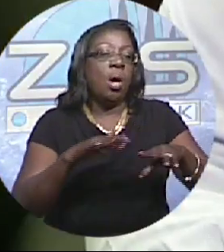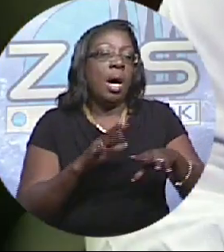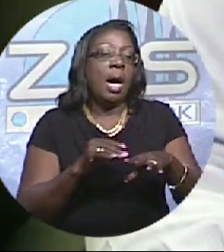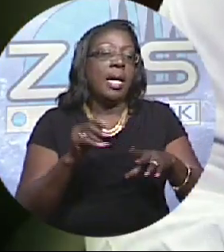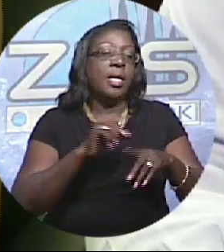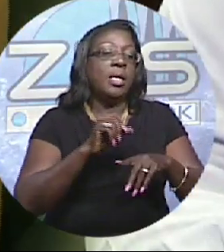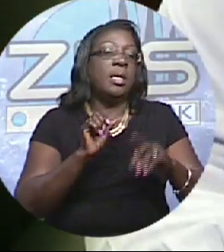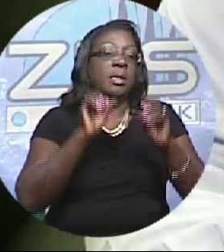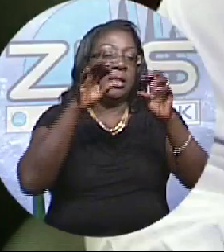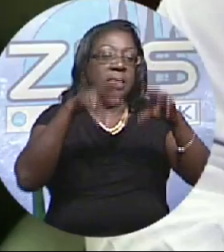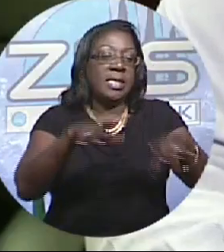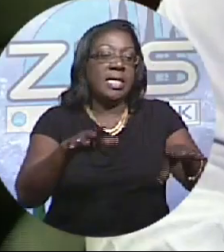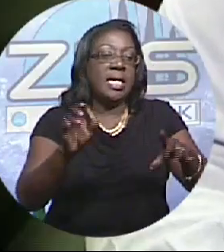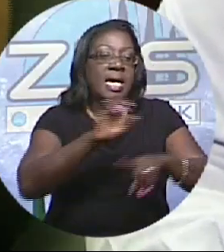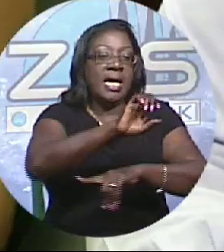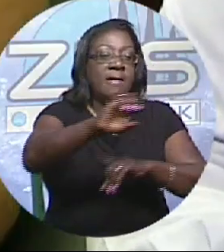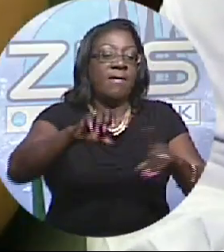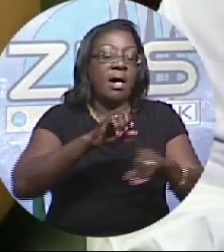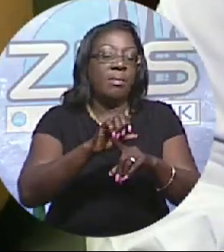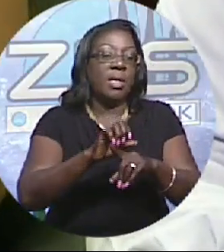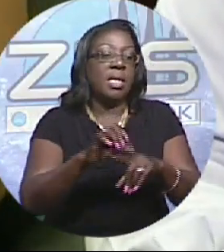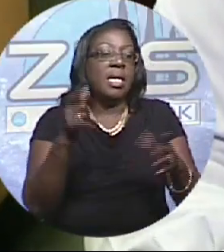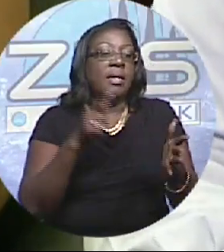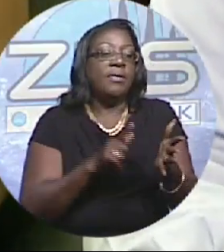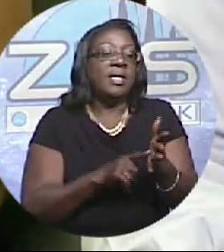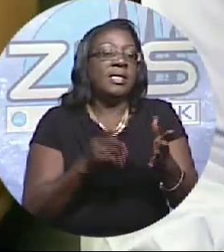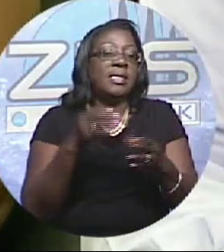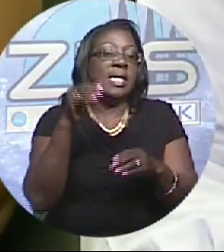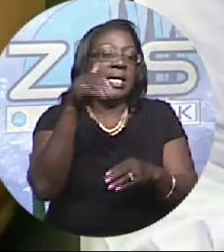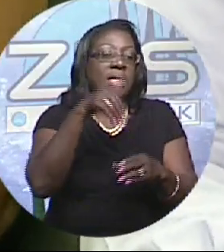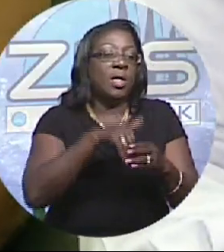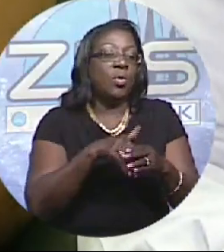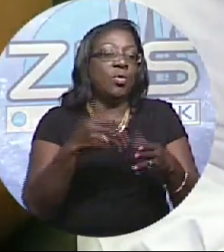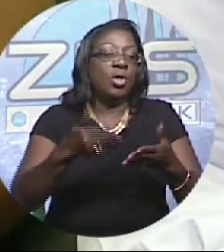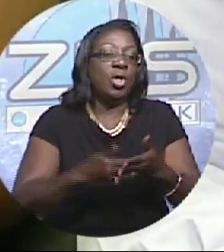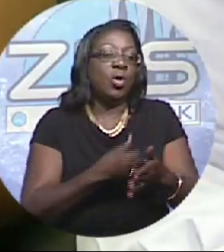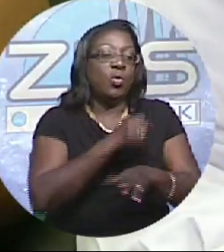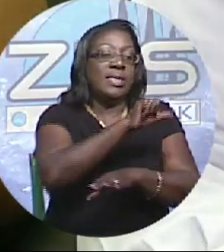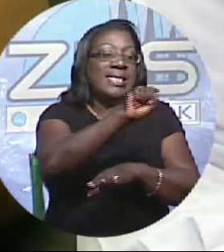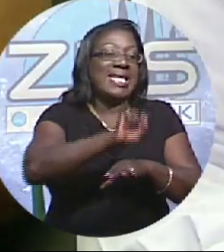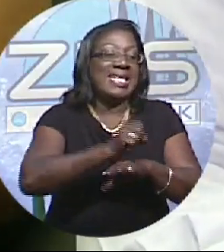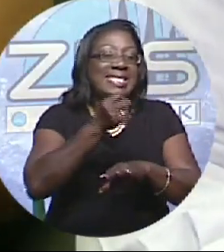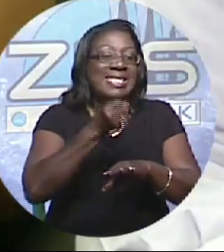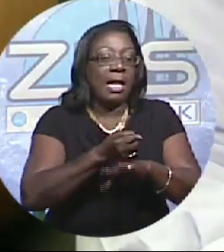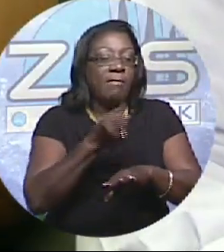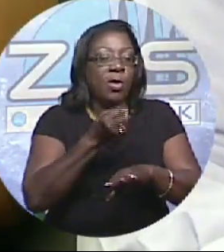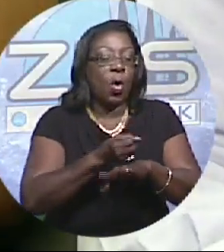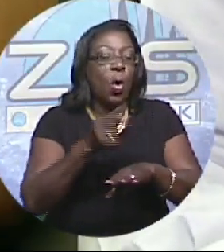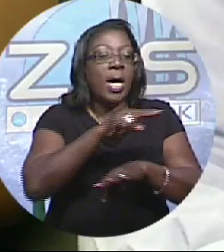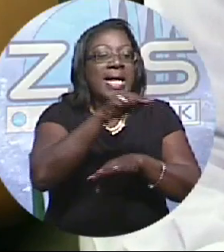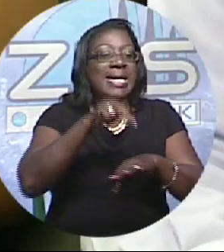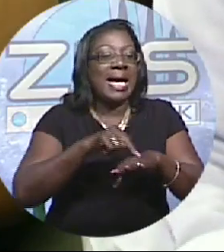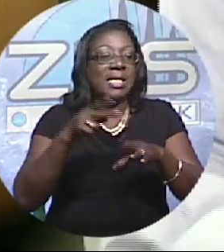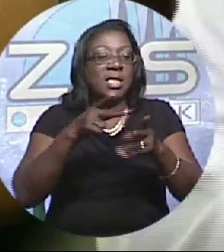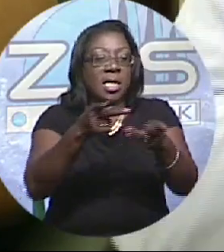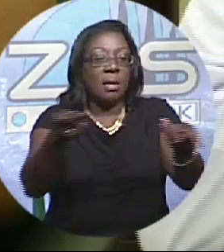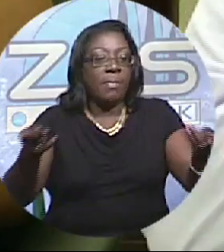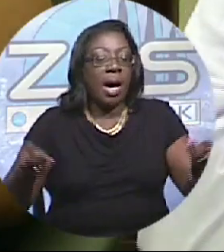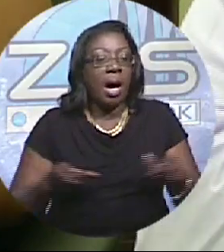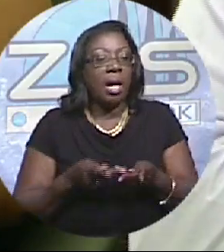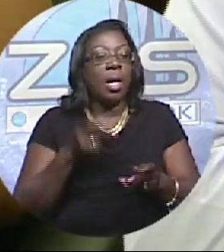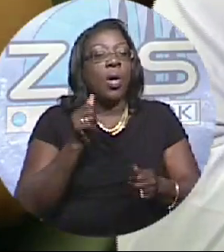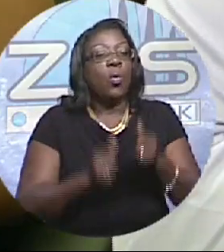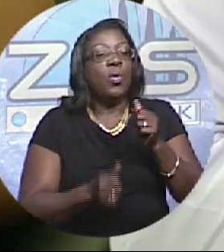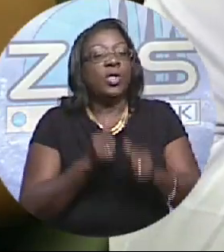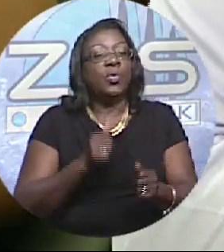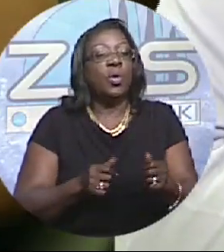environment. This includes the new San Salvador National Parks, which were announced in April